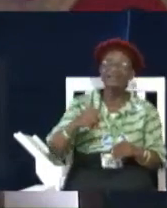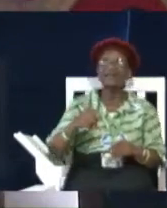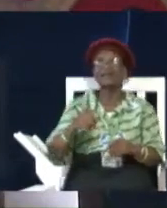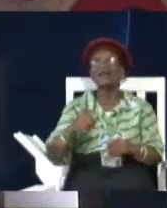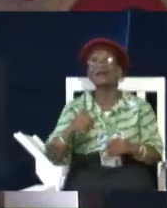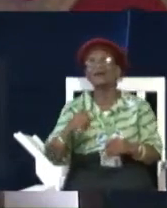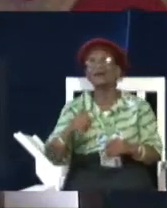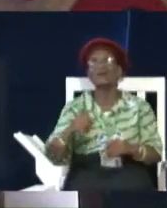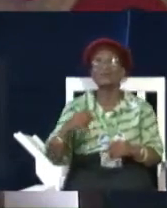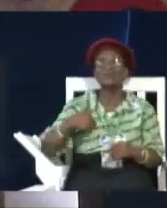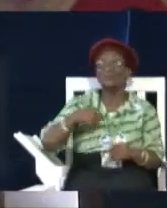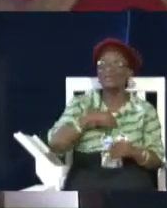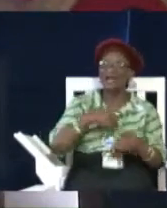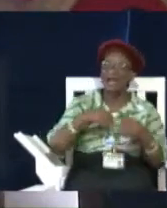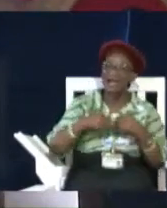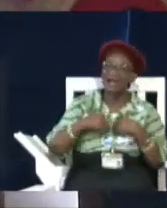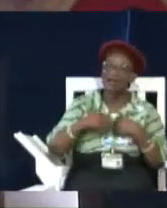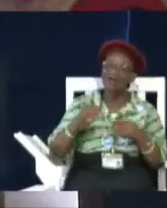etc.